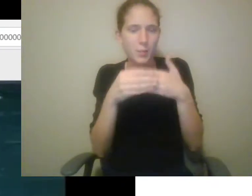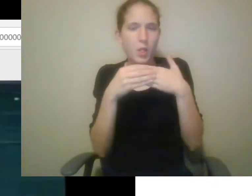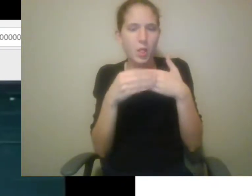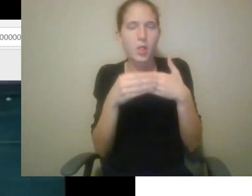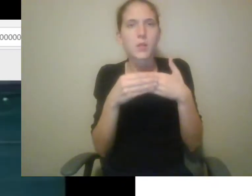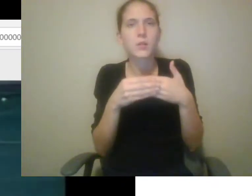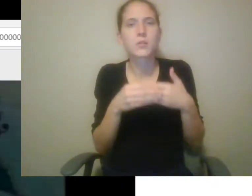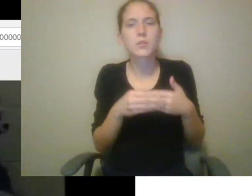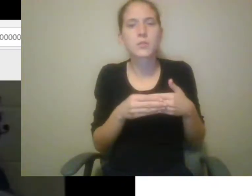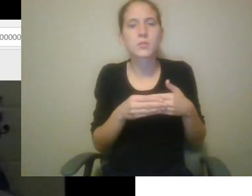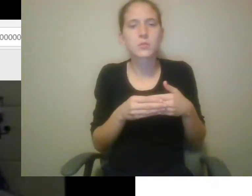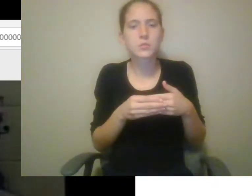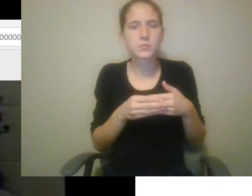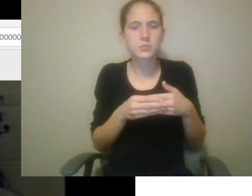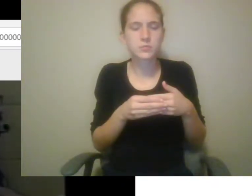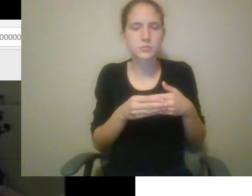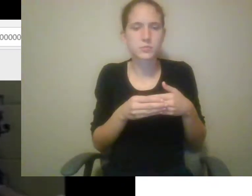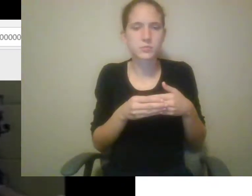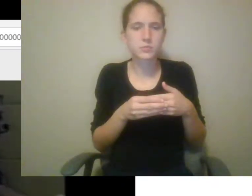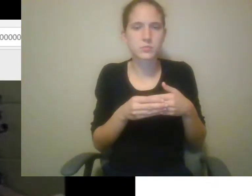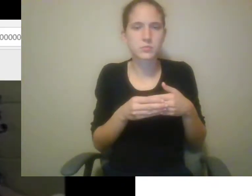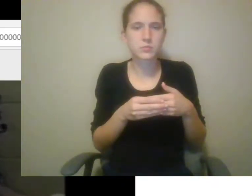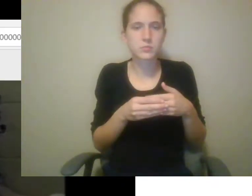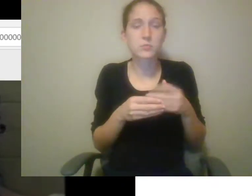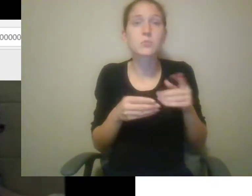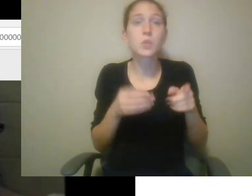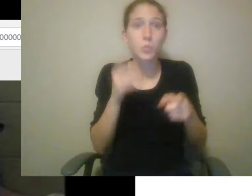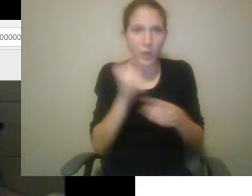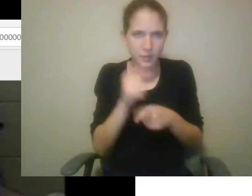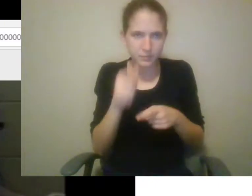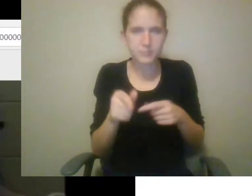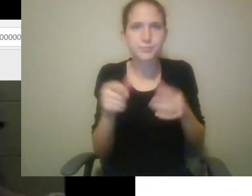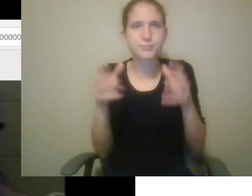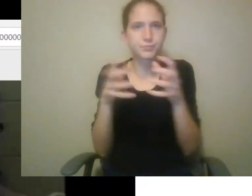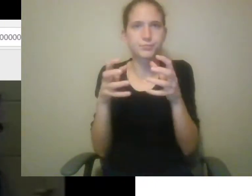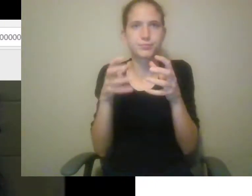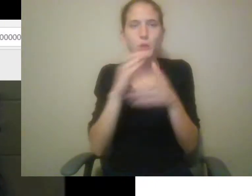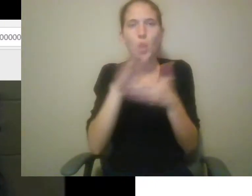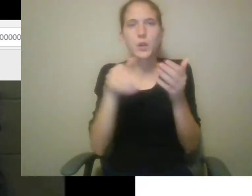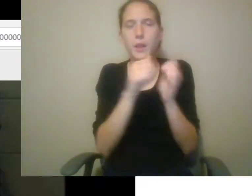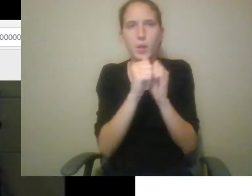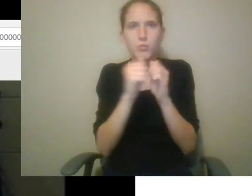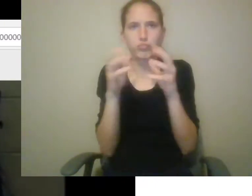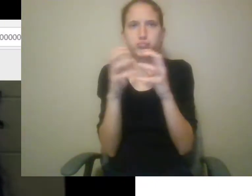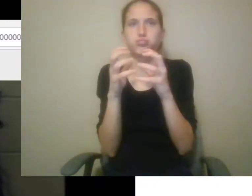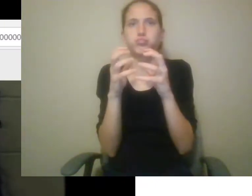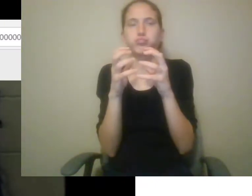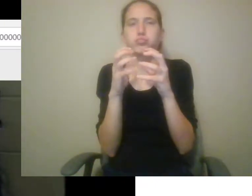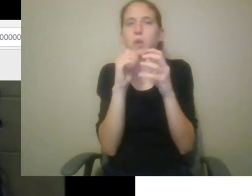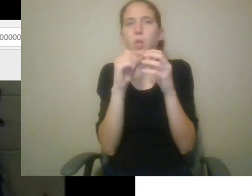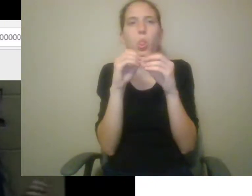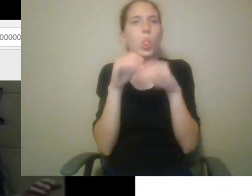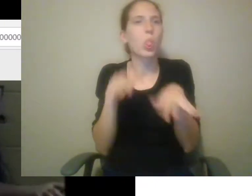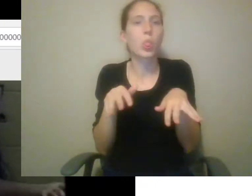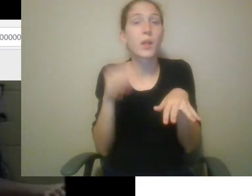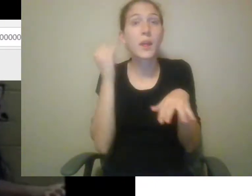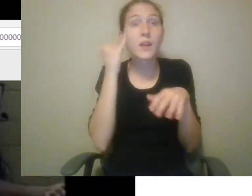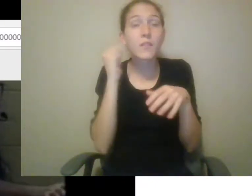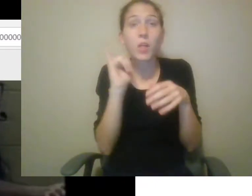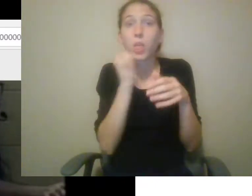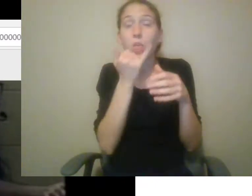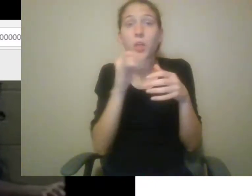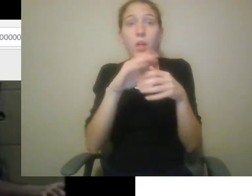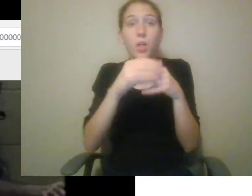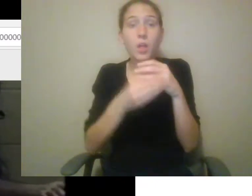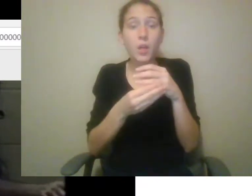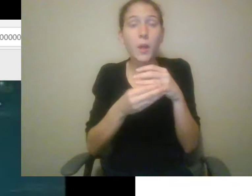Alicia? It holds the entire cells together, right? If the cell membrane breaks, all the material in the